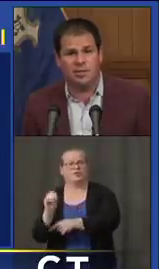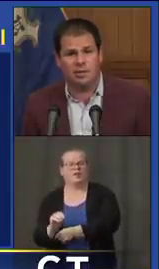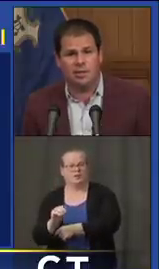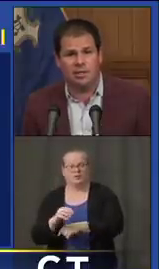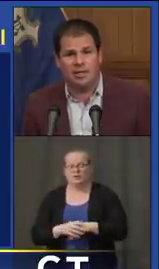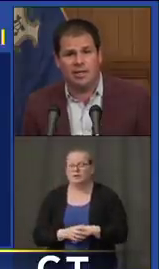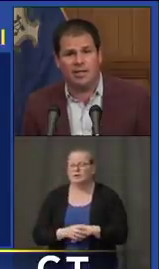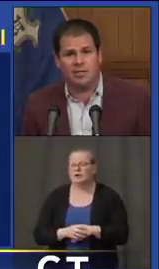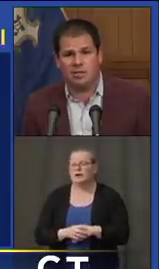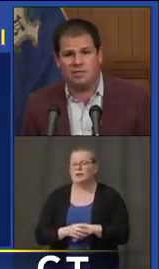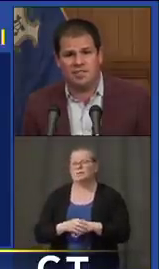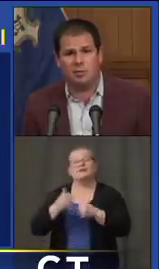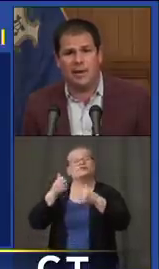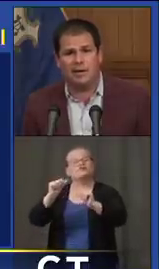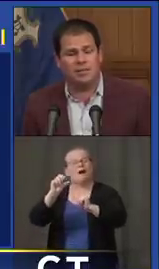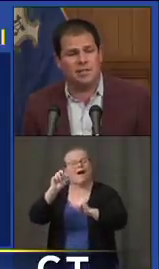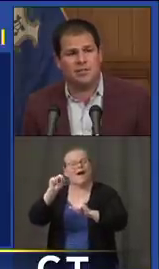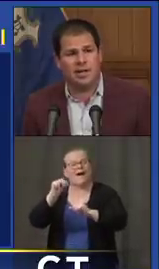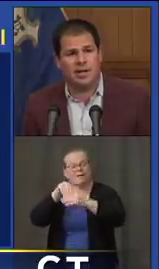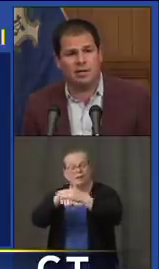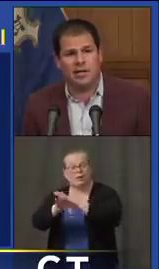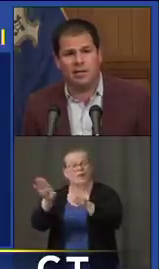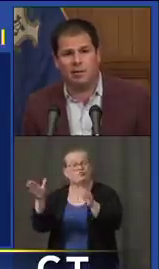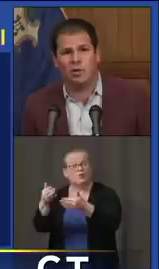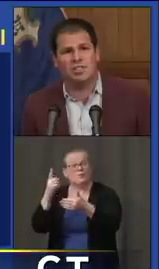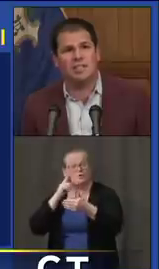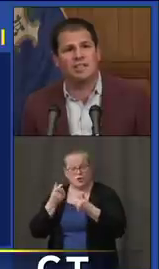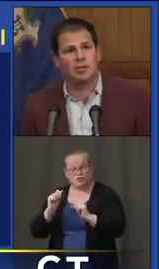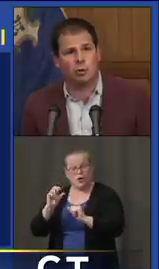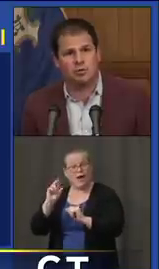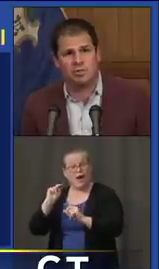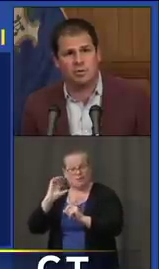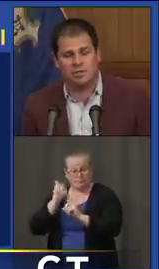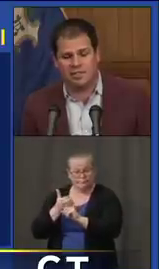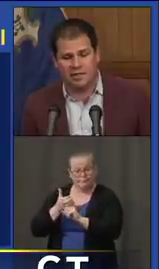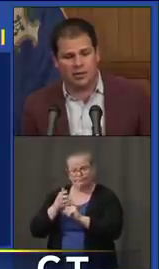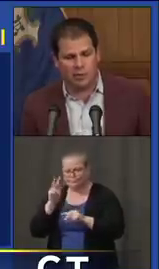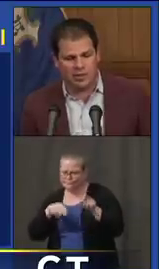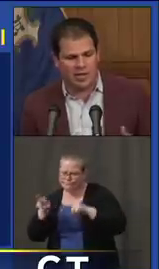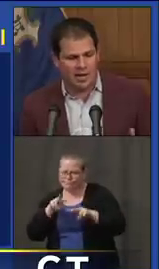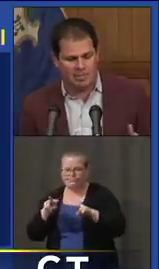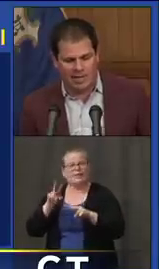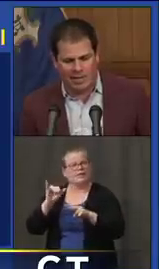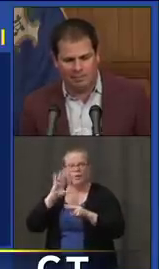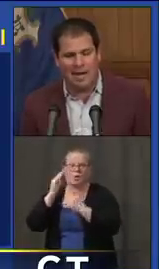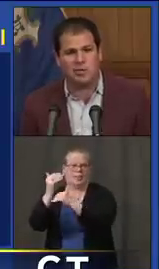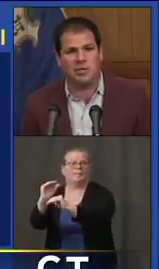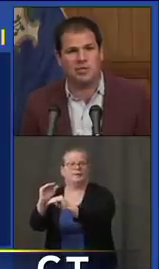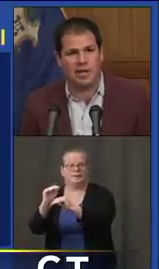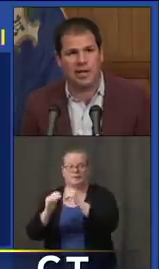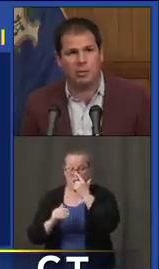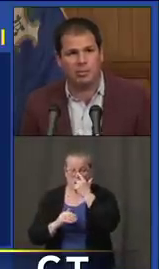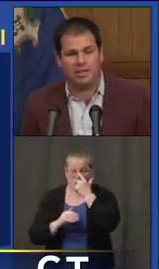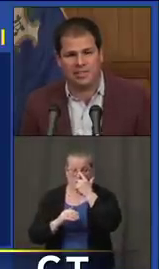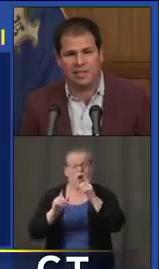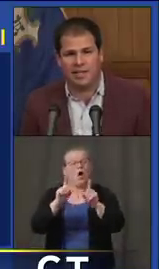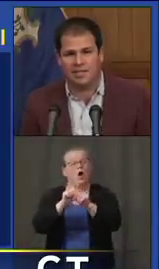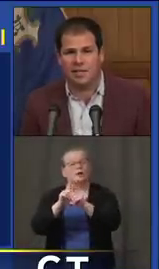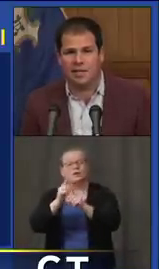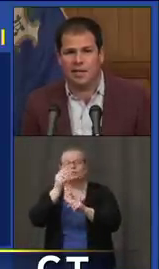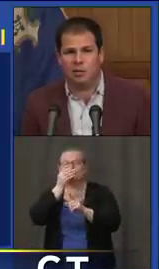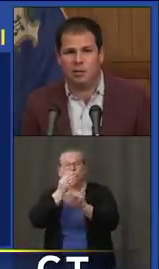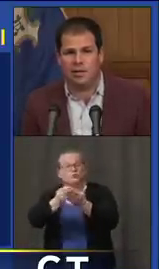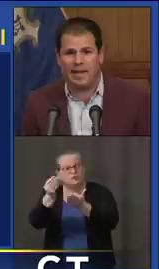up retail. In addition, physical barriers at checkout. We've all seen this in grocery stores. They've done a great job managing the checkout with